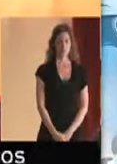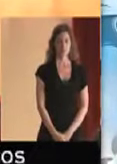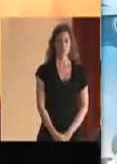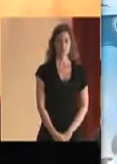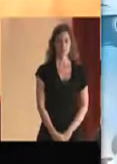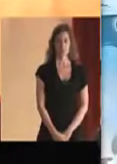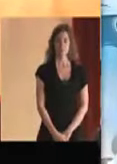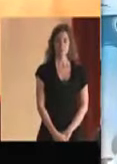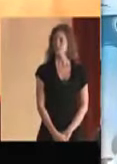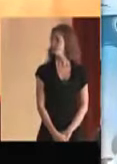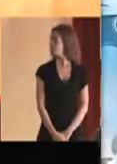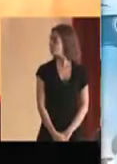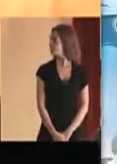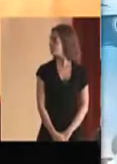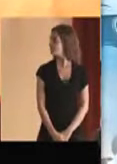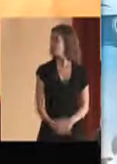you very much.